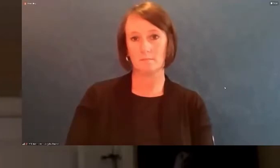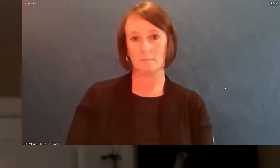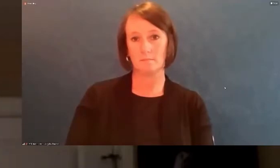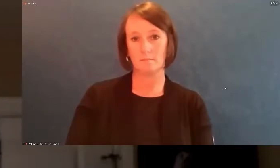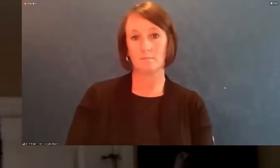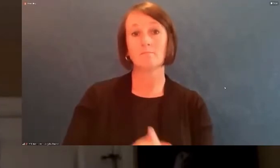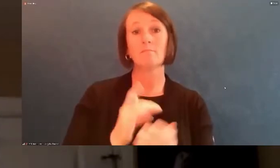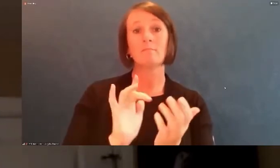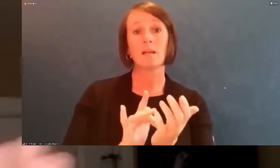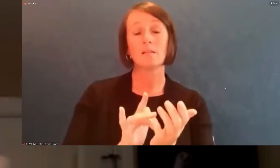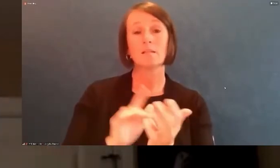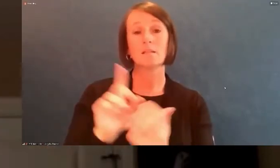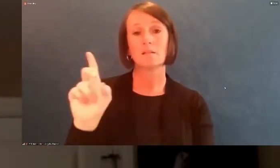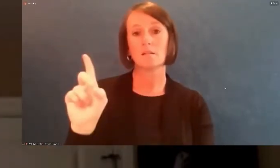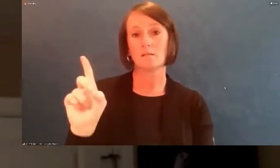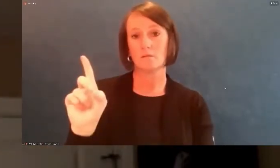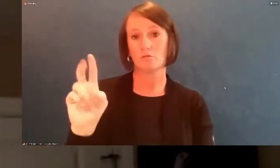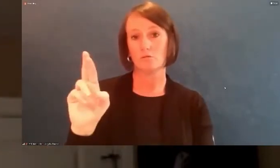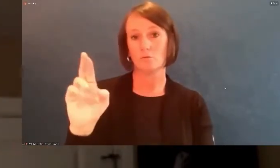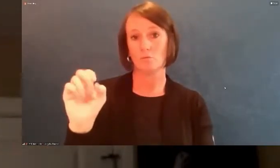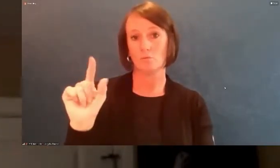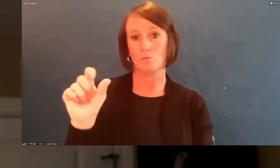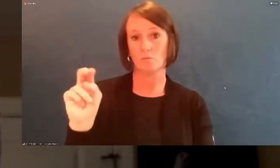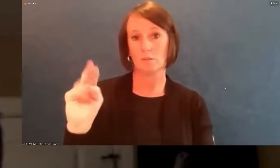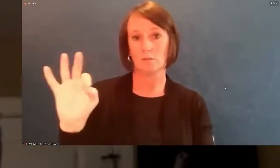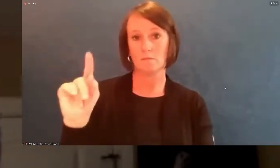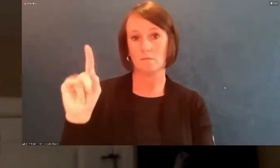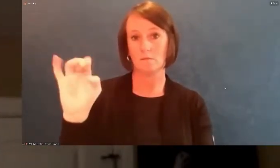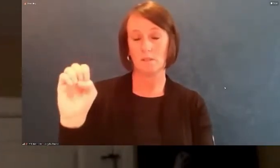of dragonflies. This is the magic of dragonflies.